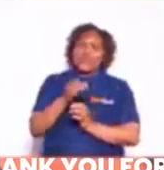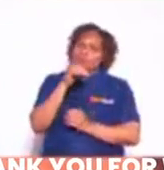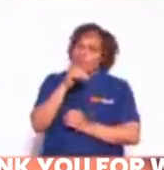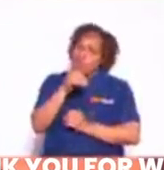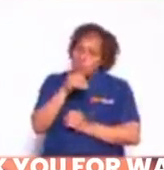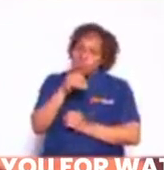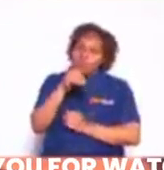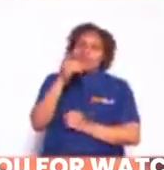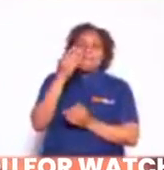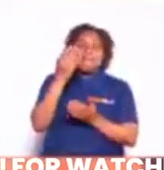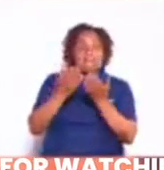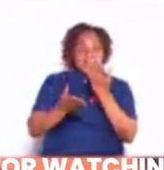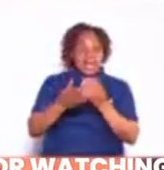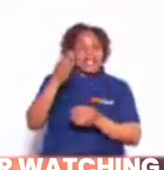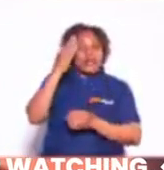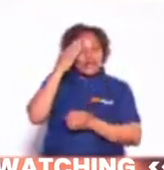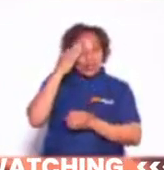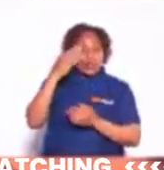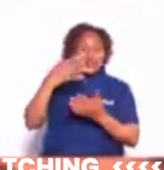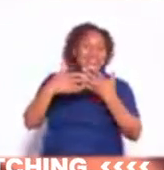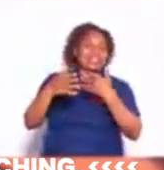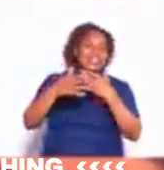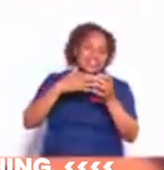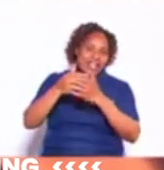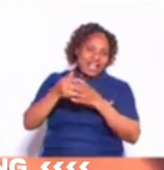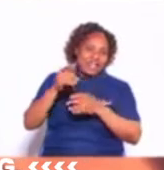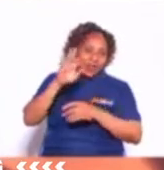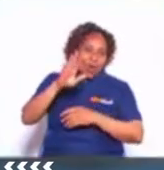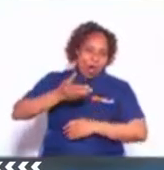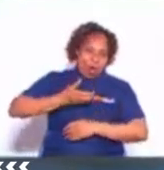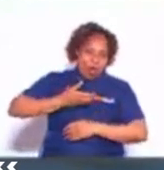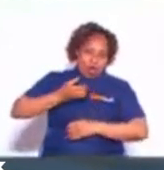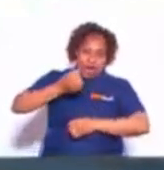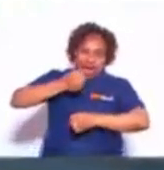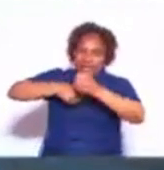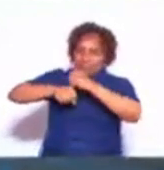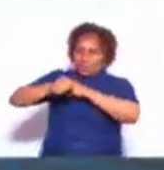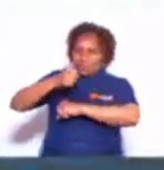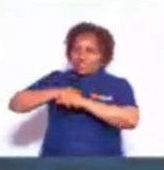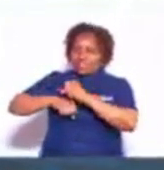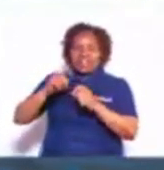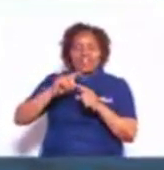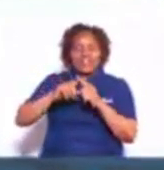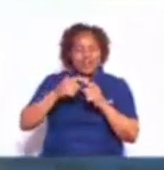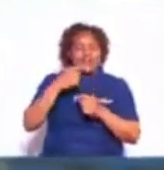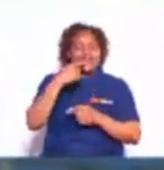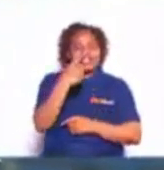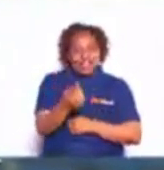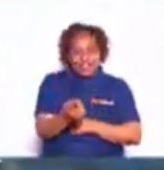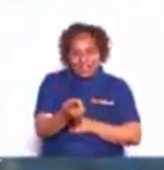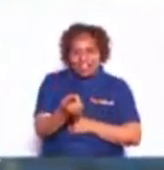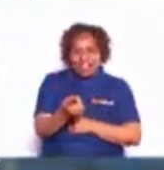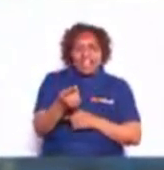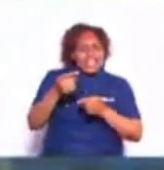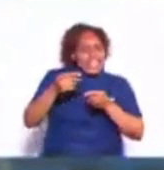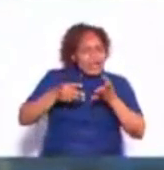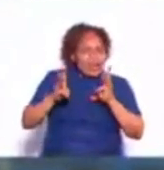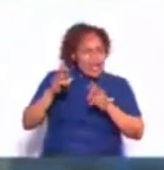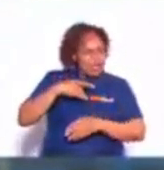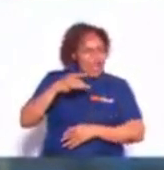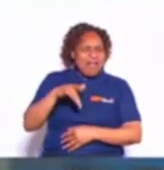You may know the symptoms of your own body, own reaction, and then you will say, the way I